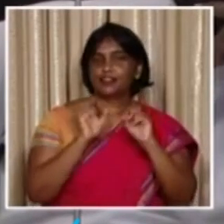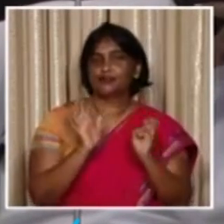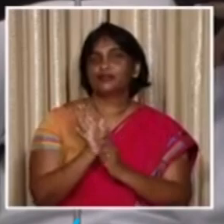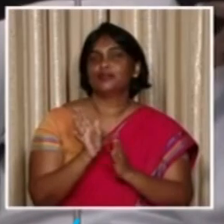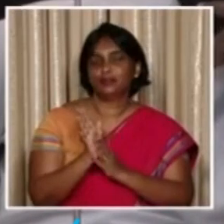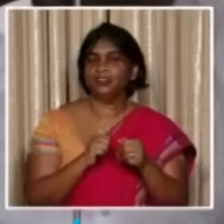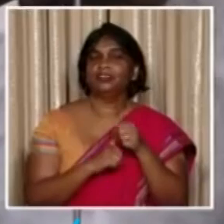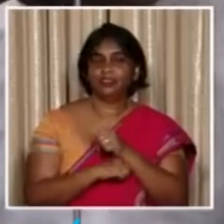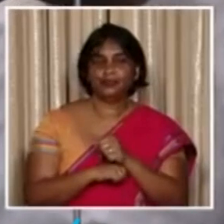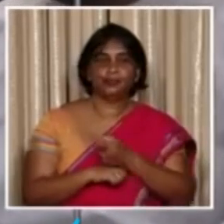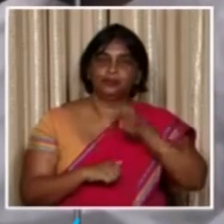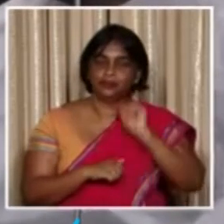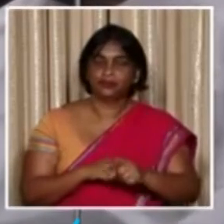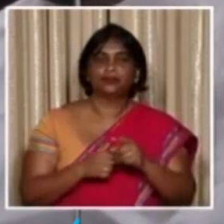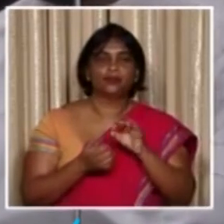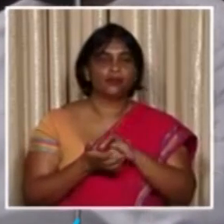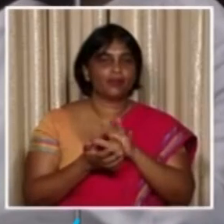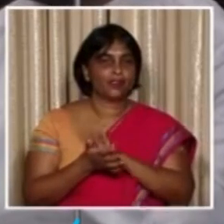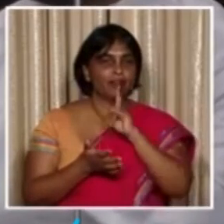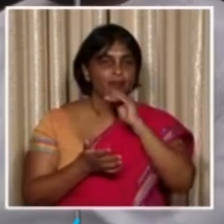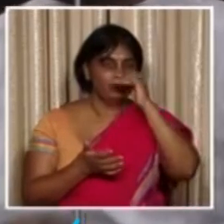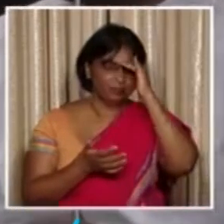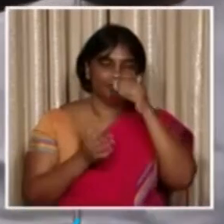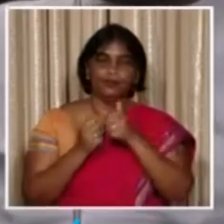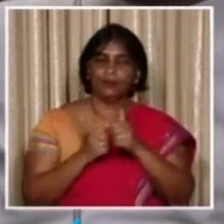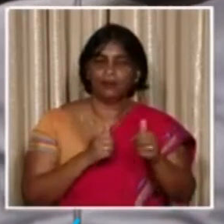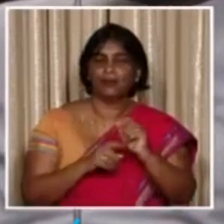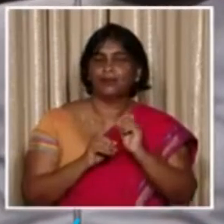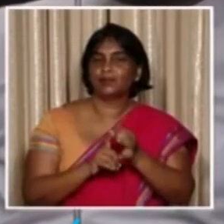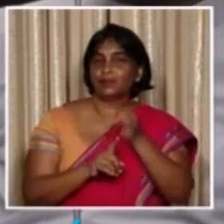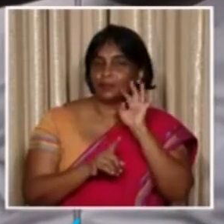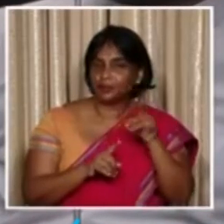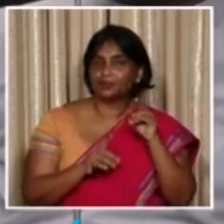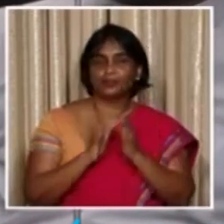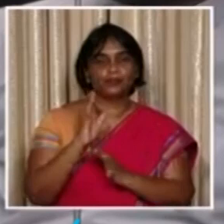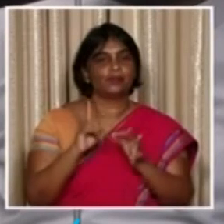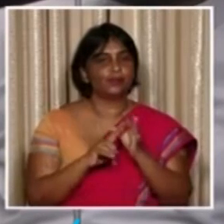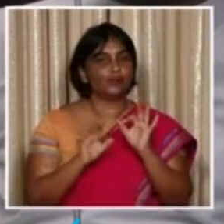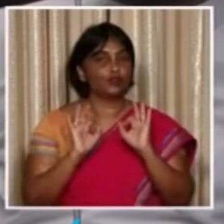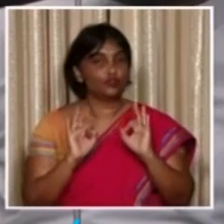speaker. If not, it will be similar to the Parliament Select Committees that failed and it will be a waste of government funds.